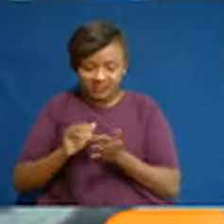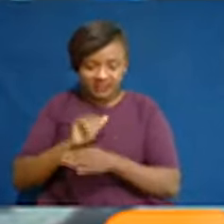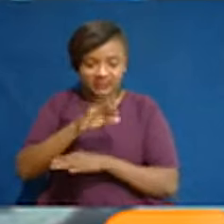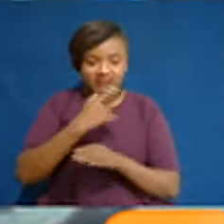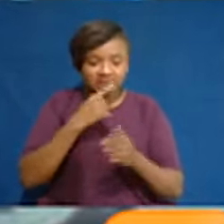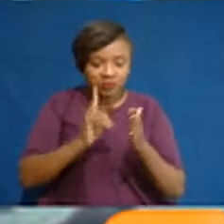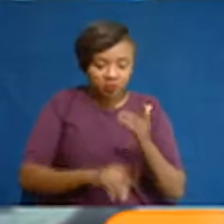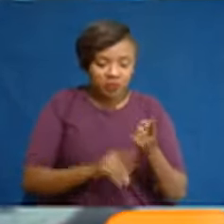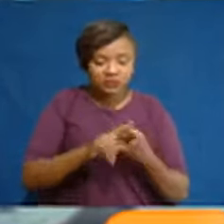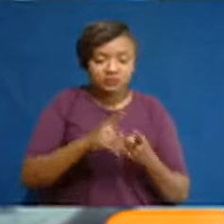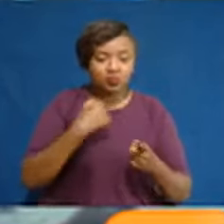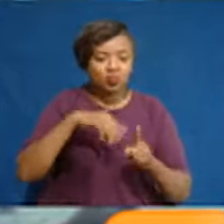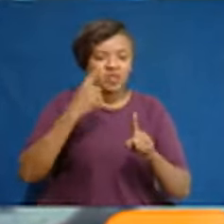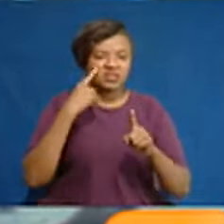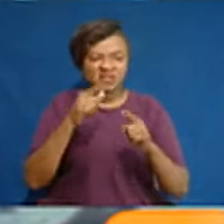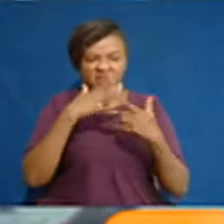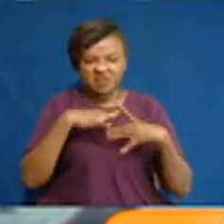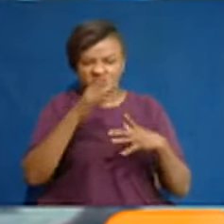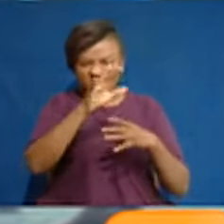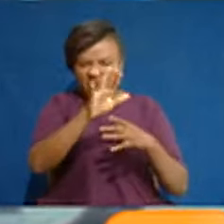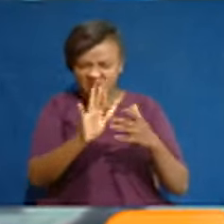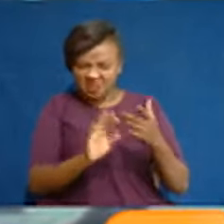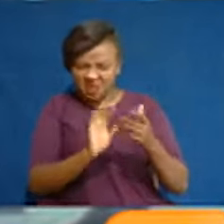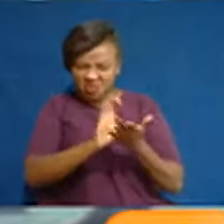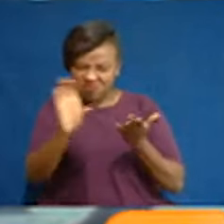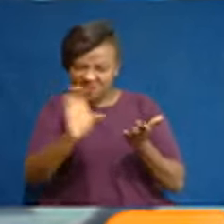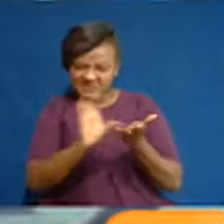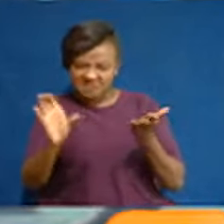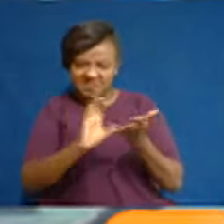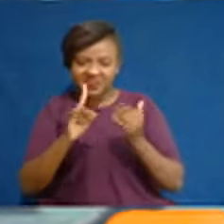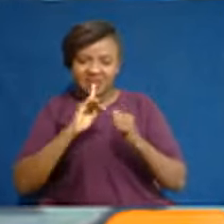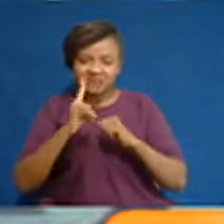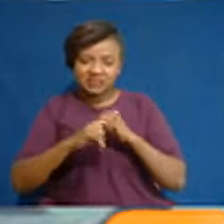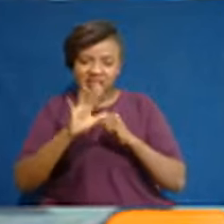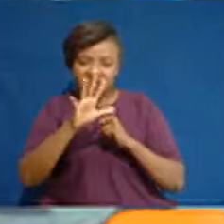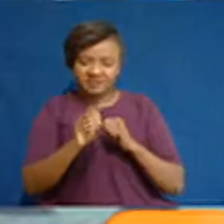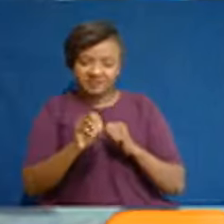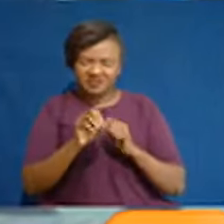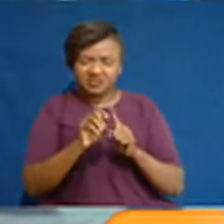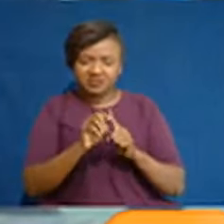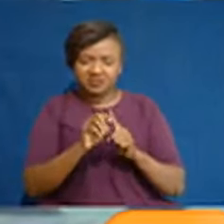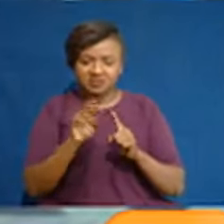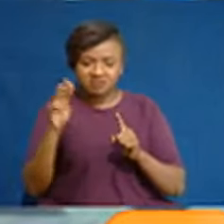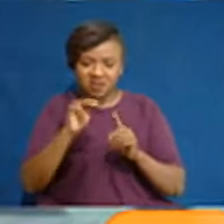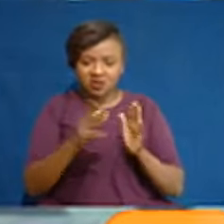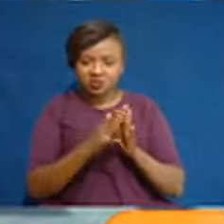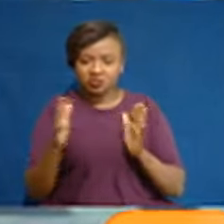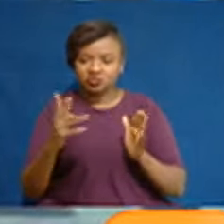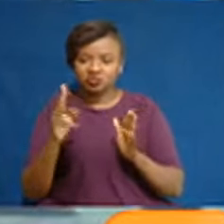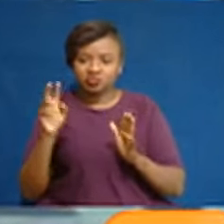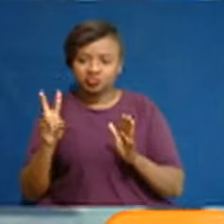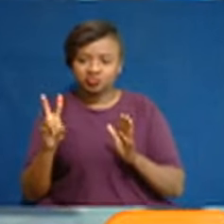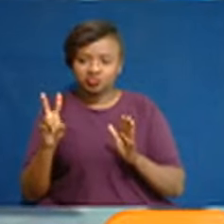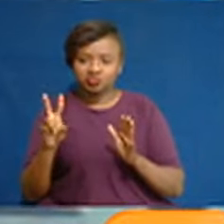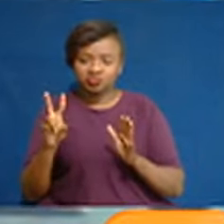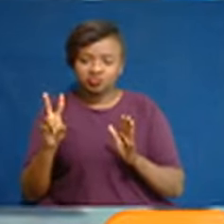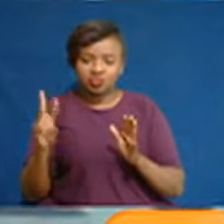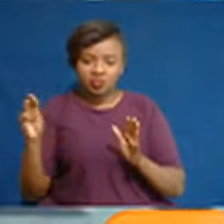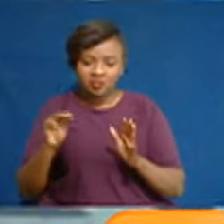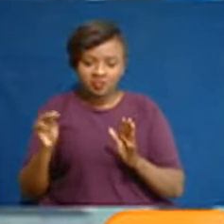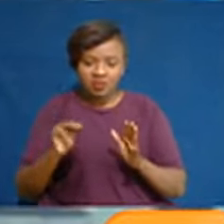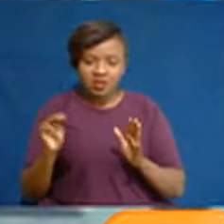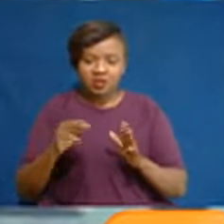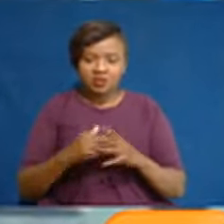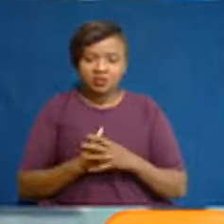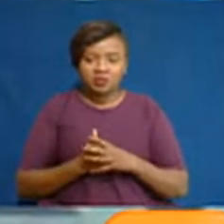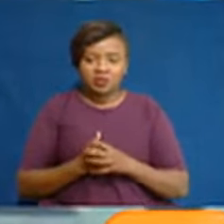of approximately 652 million shillings between April 2023 and May 2024, with unexplained